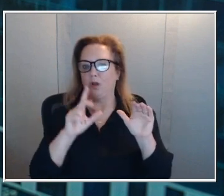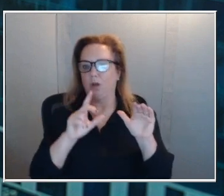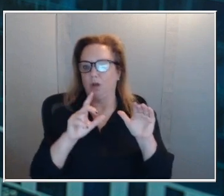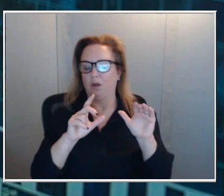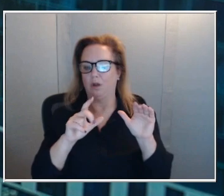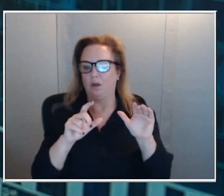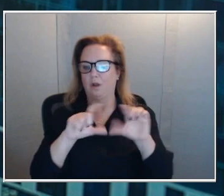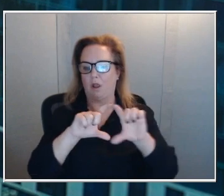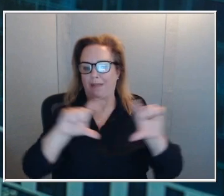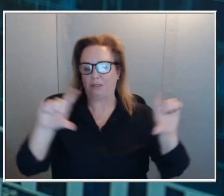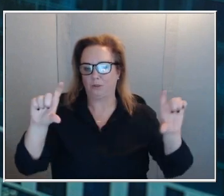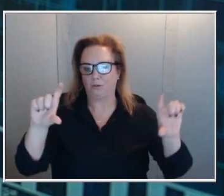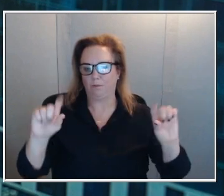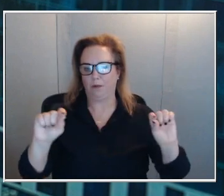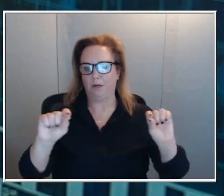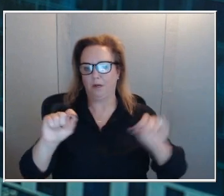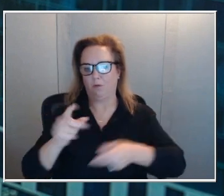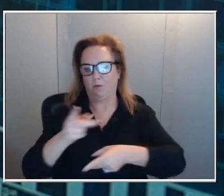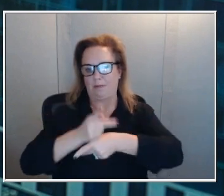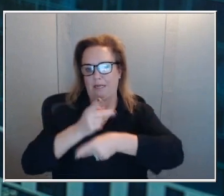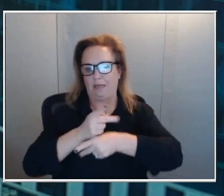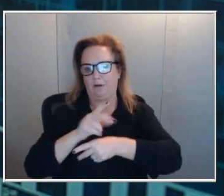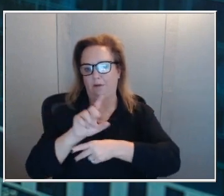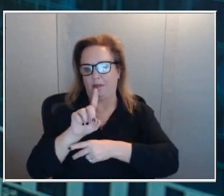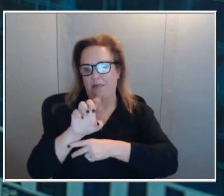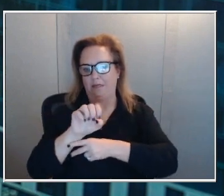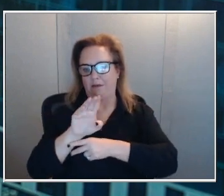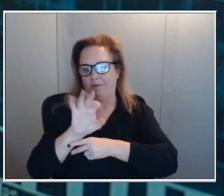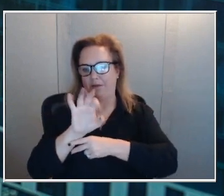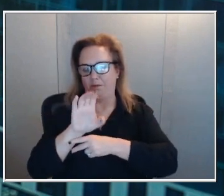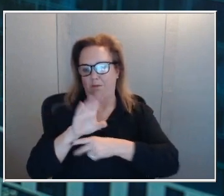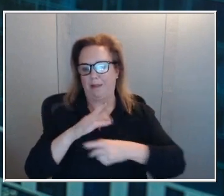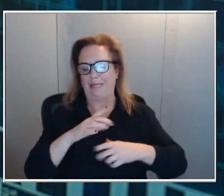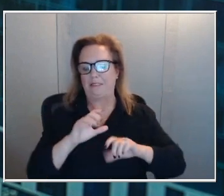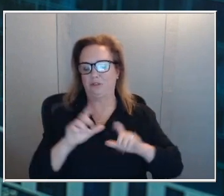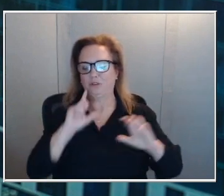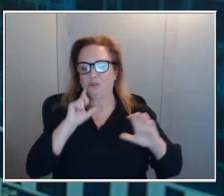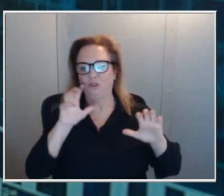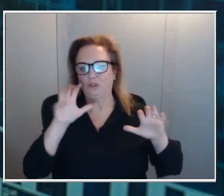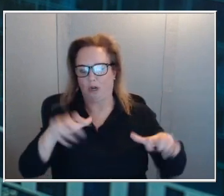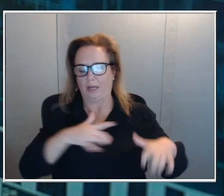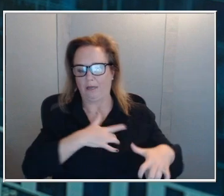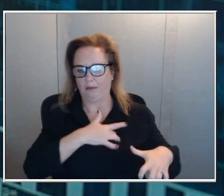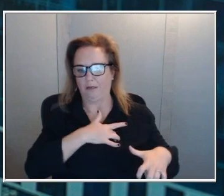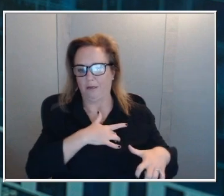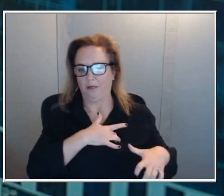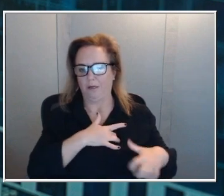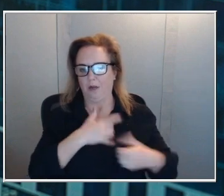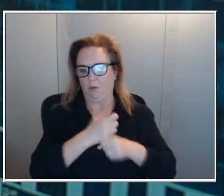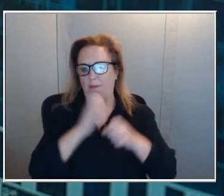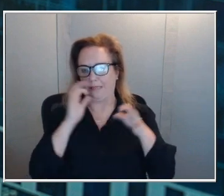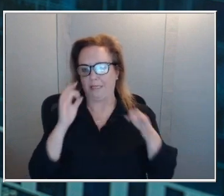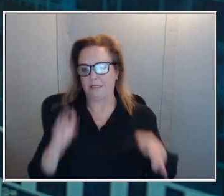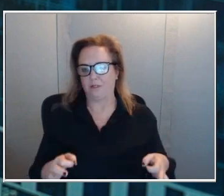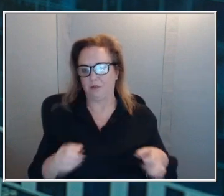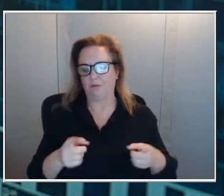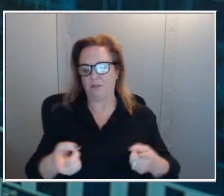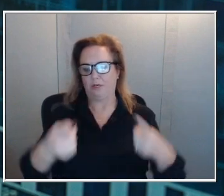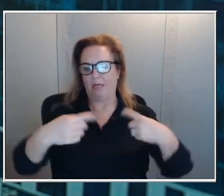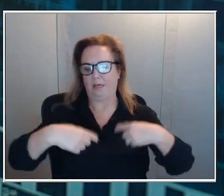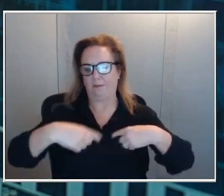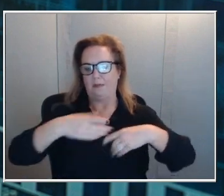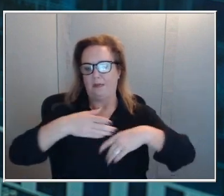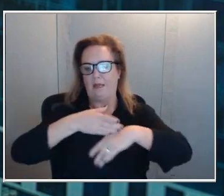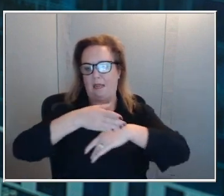electrogram strip would have been taken care of with the defibrillator by shocking her internally. So we made that decision, obviously, when she came in after